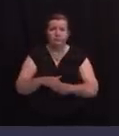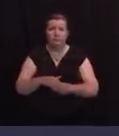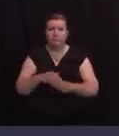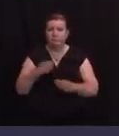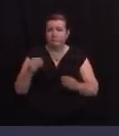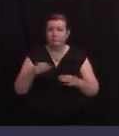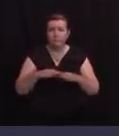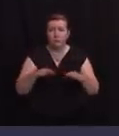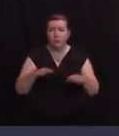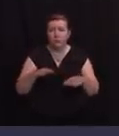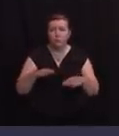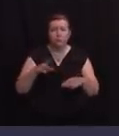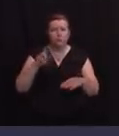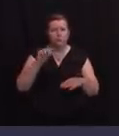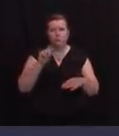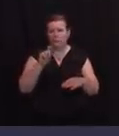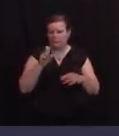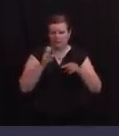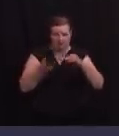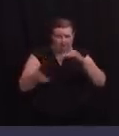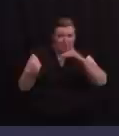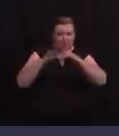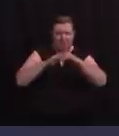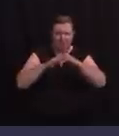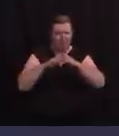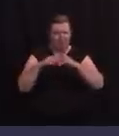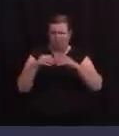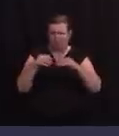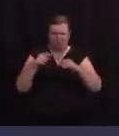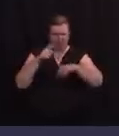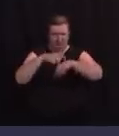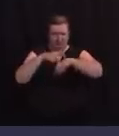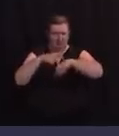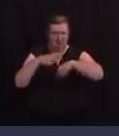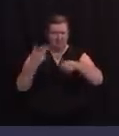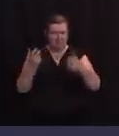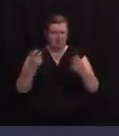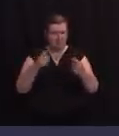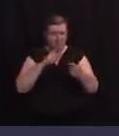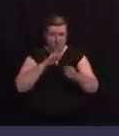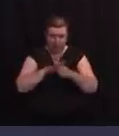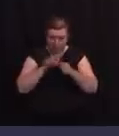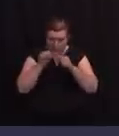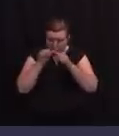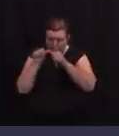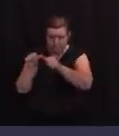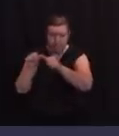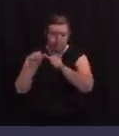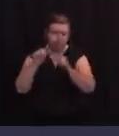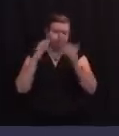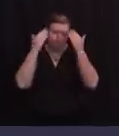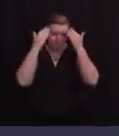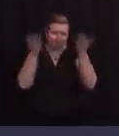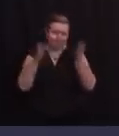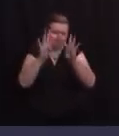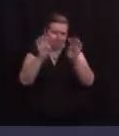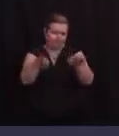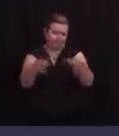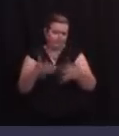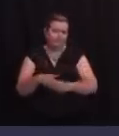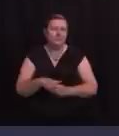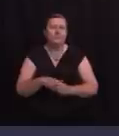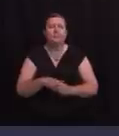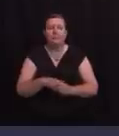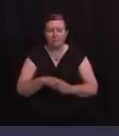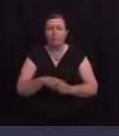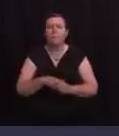time, and I hope it stays that way. I can't promise it'll stay that way, but to me, that's a pretty darn good package, and we'll leave it at that.